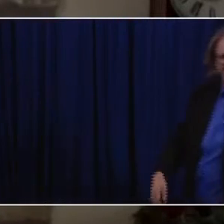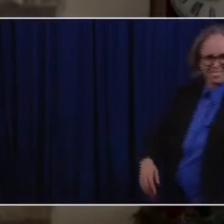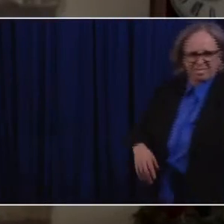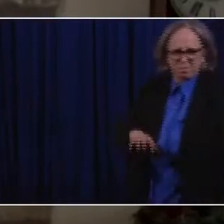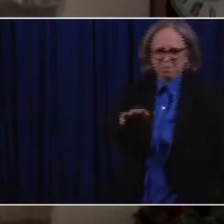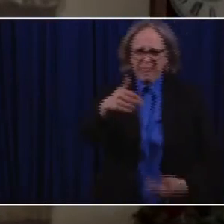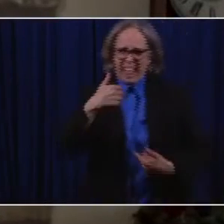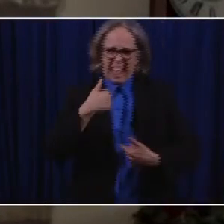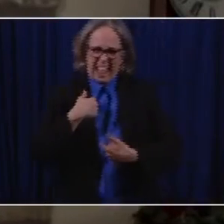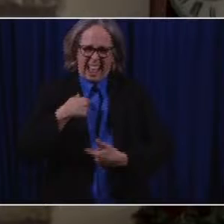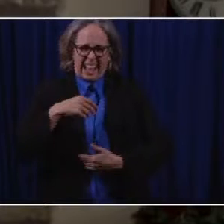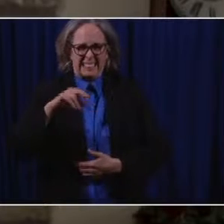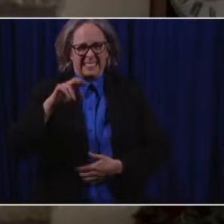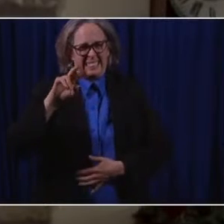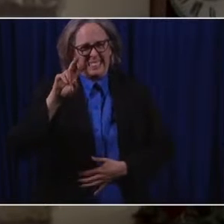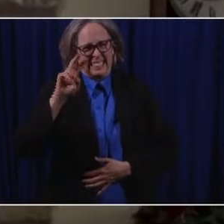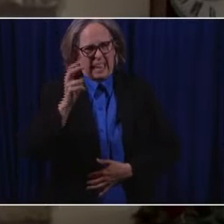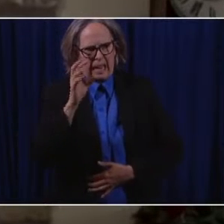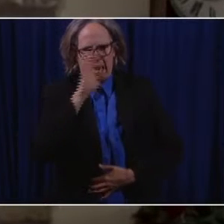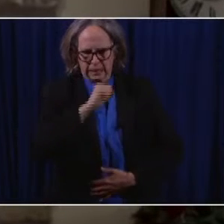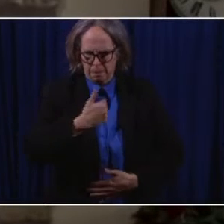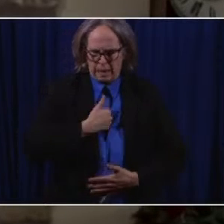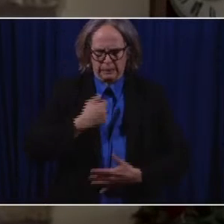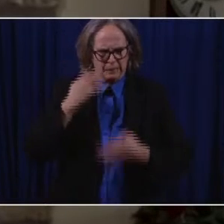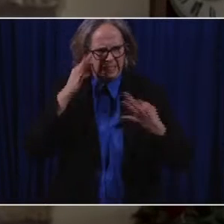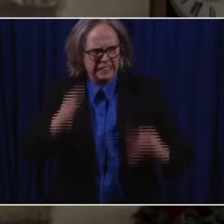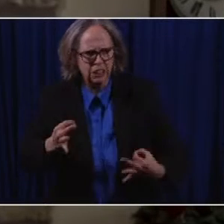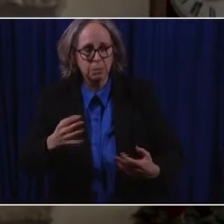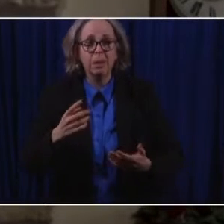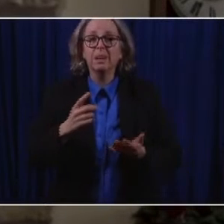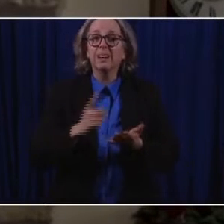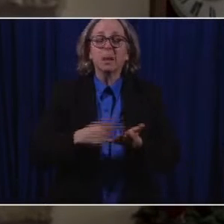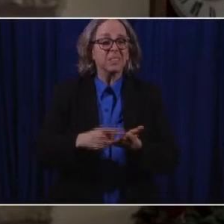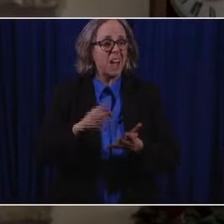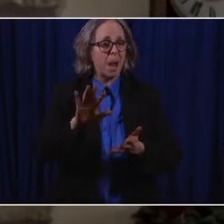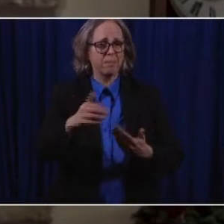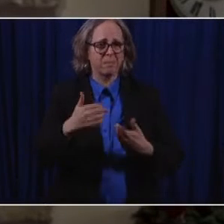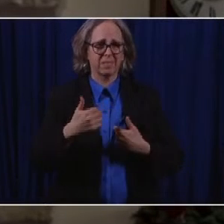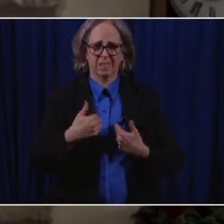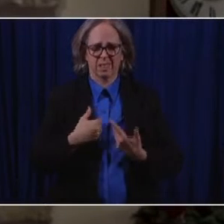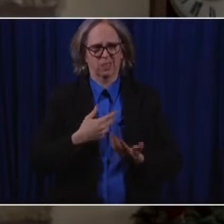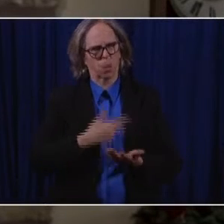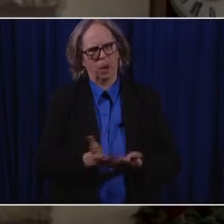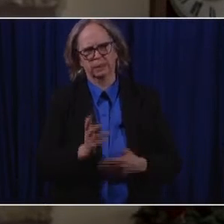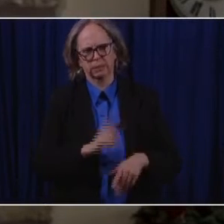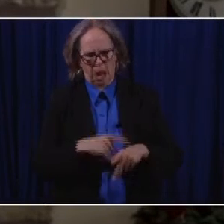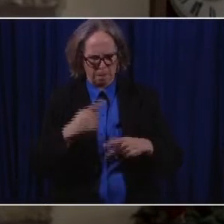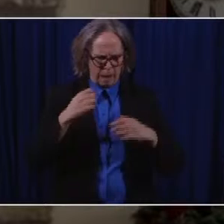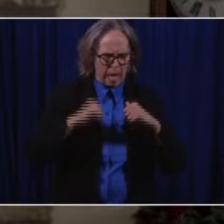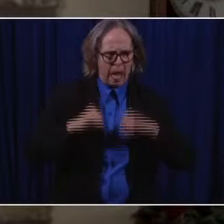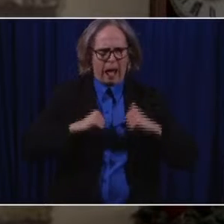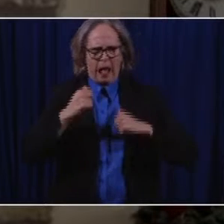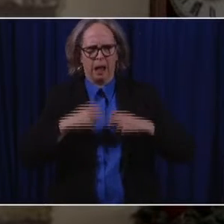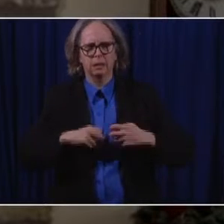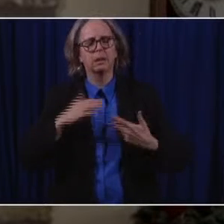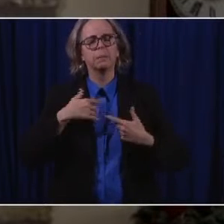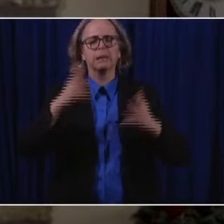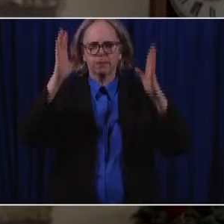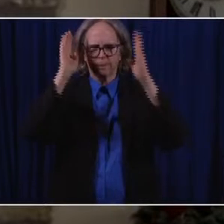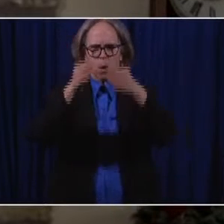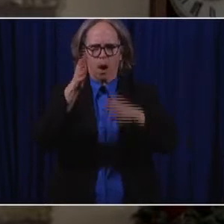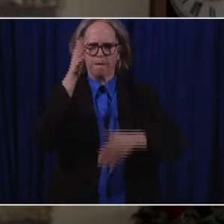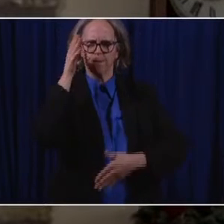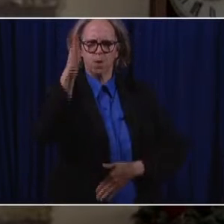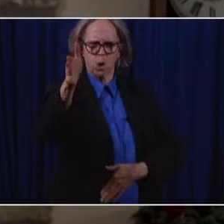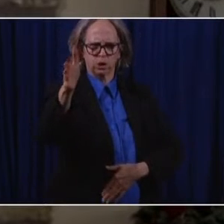you can't spend much time doing that, frankly. And what I have to look at is as we look to the future, and what do we want to